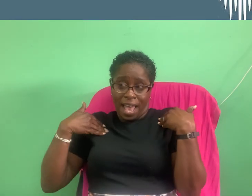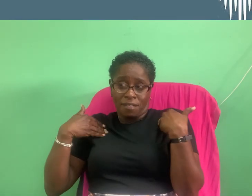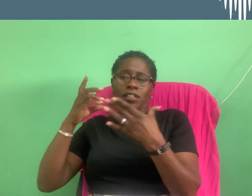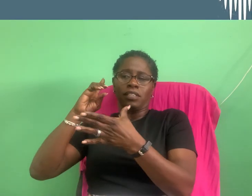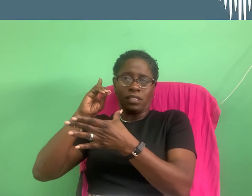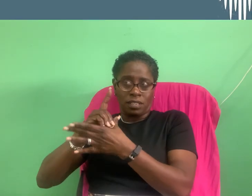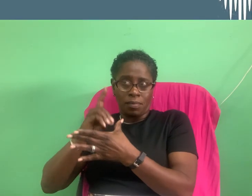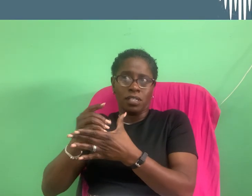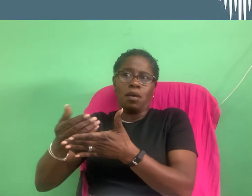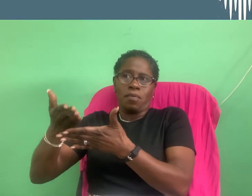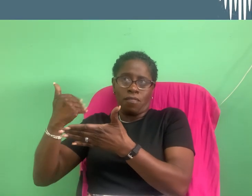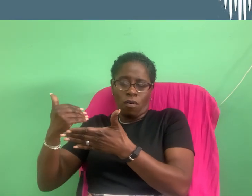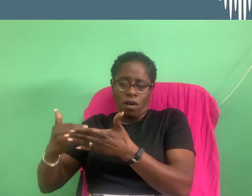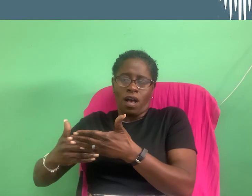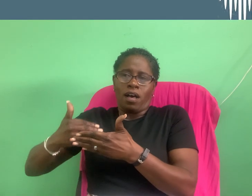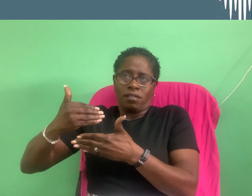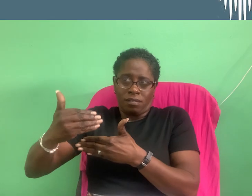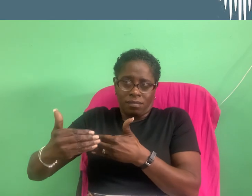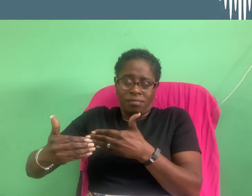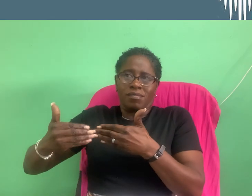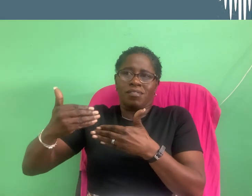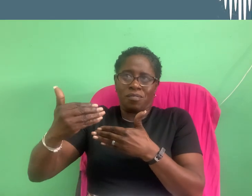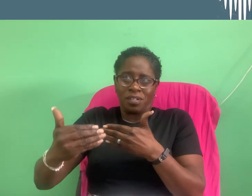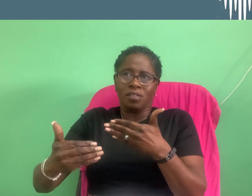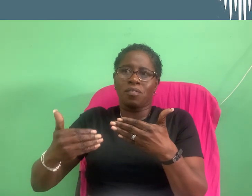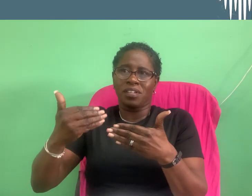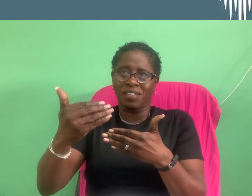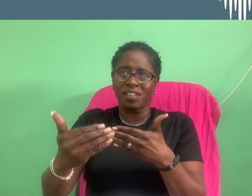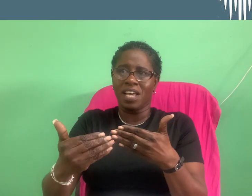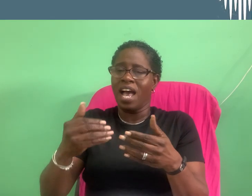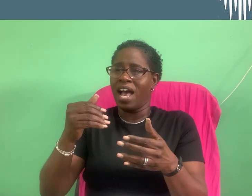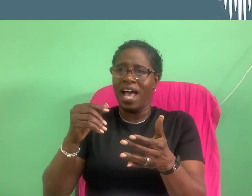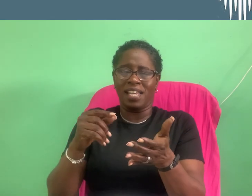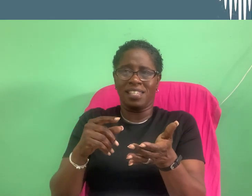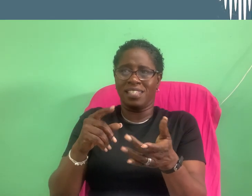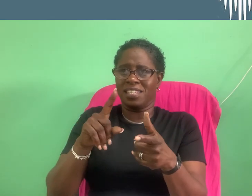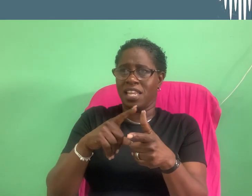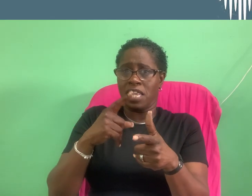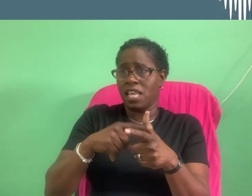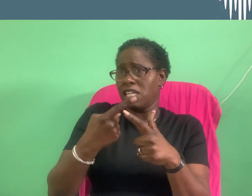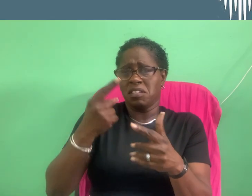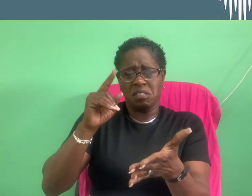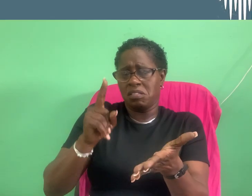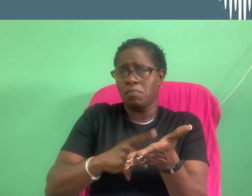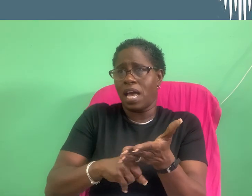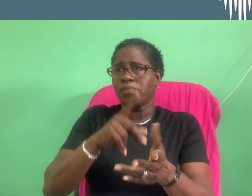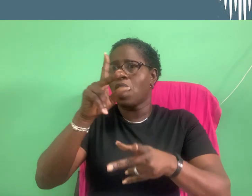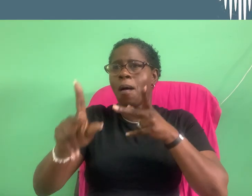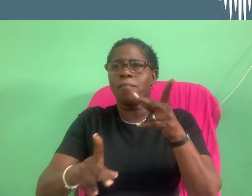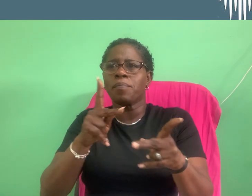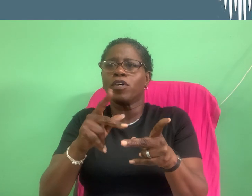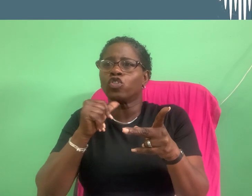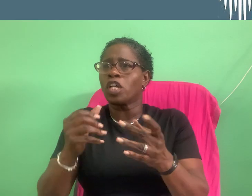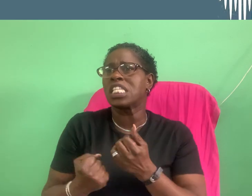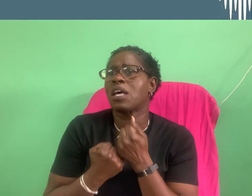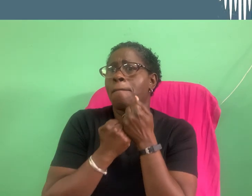be this ongoing infantilization of them or being denied full agency by caregivers and educators,